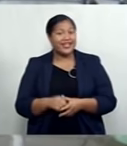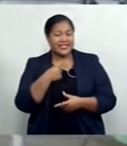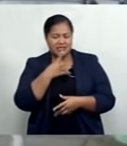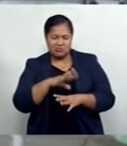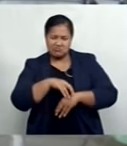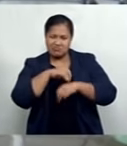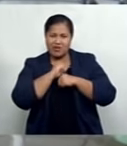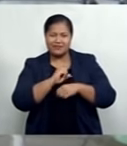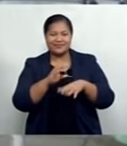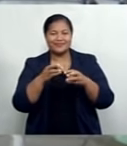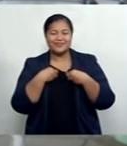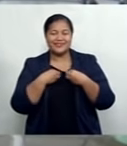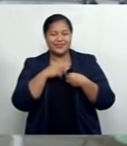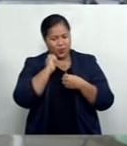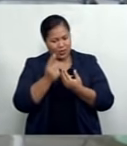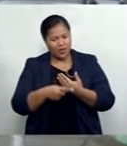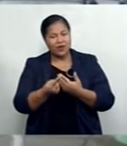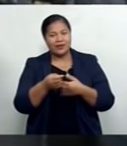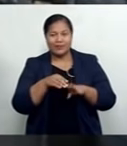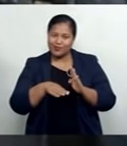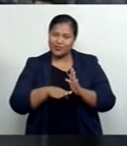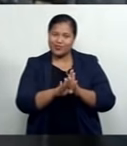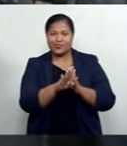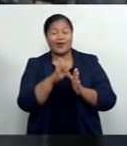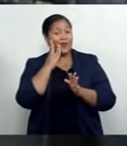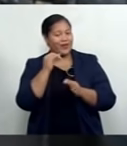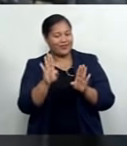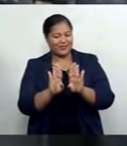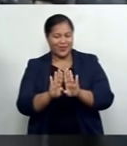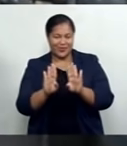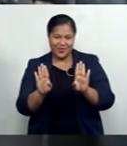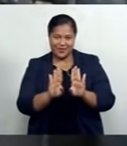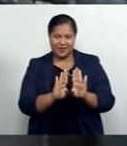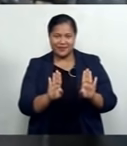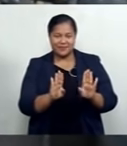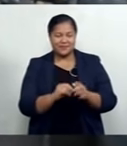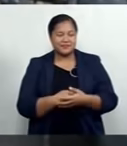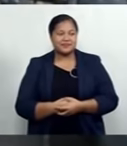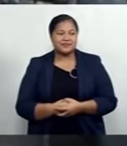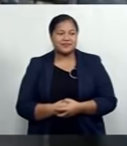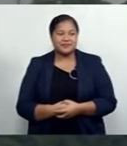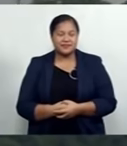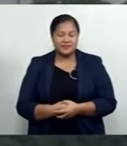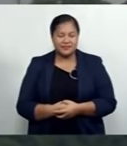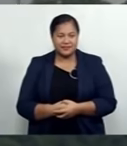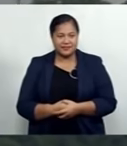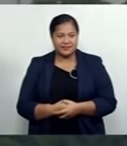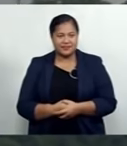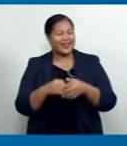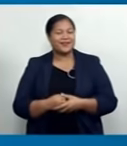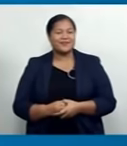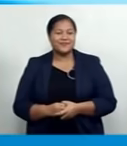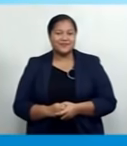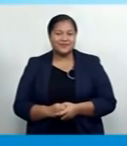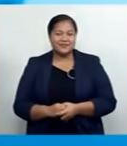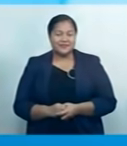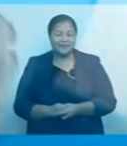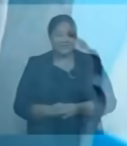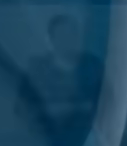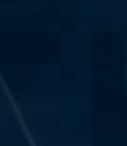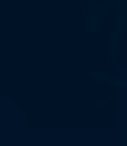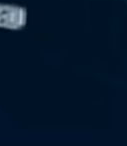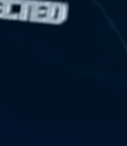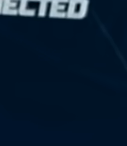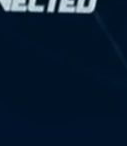confident that businesses will get back on track once the borders reopen. Kritika Kumar, FBC News.